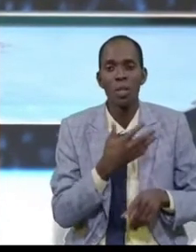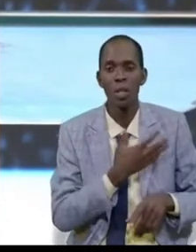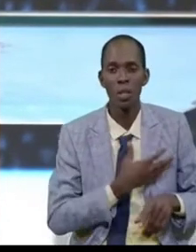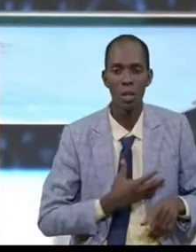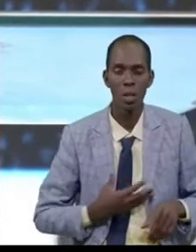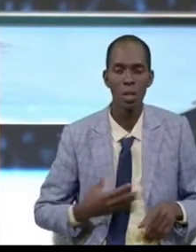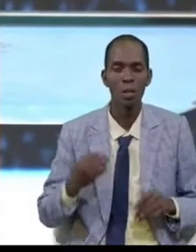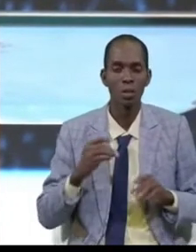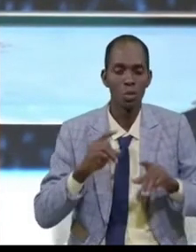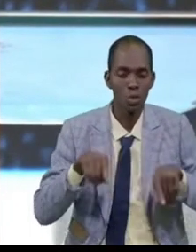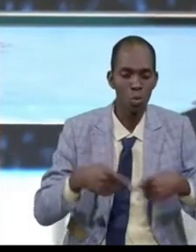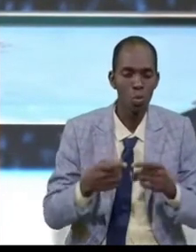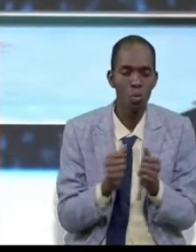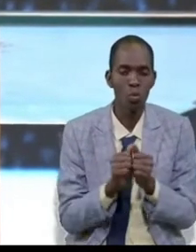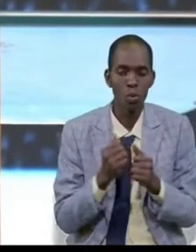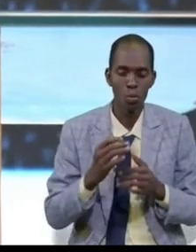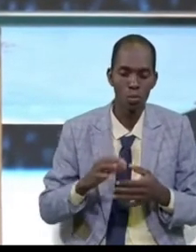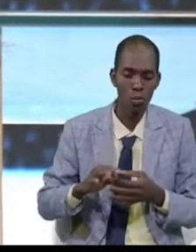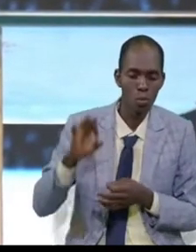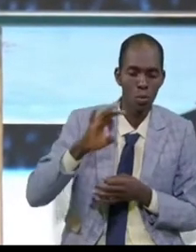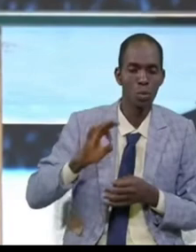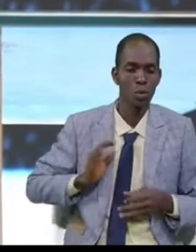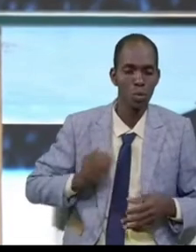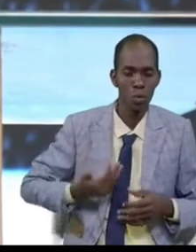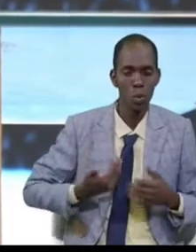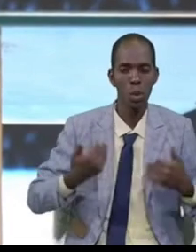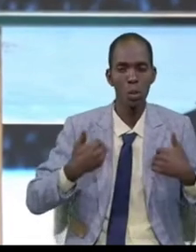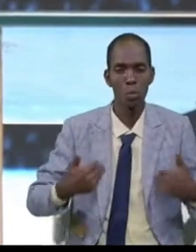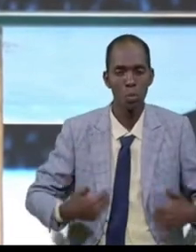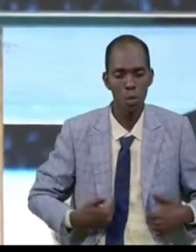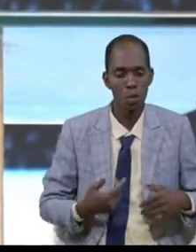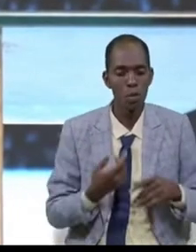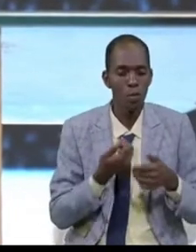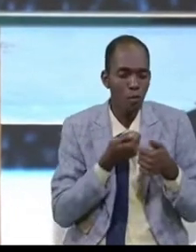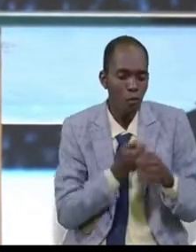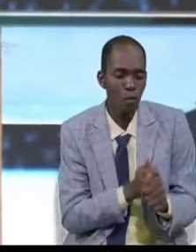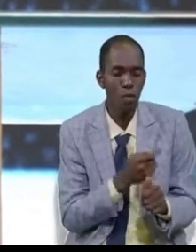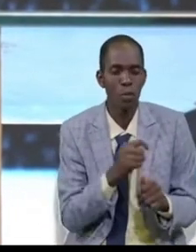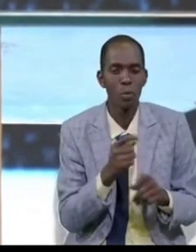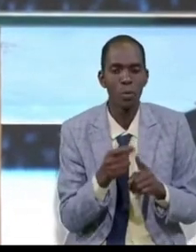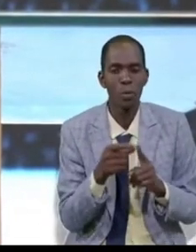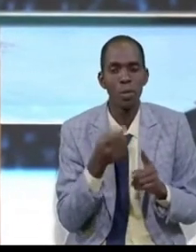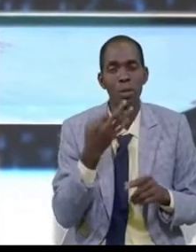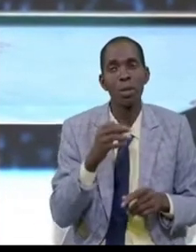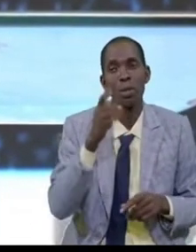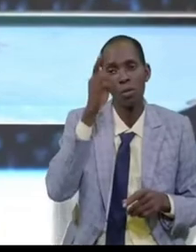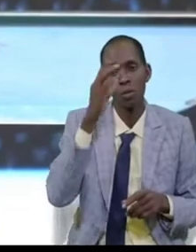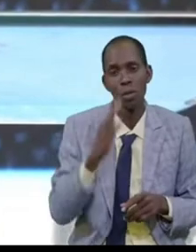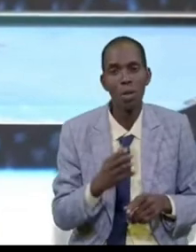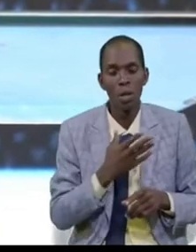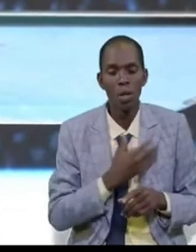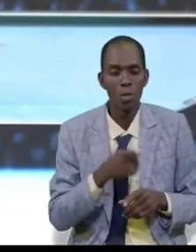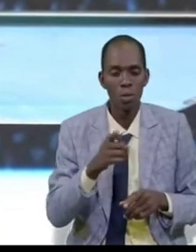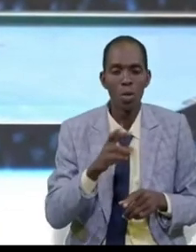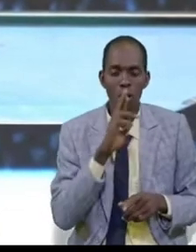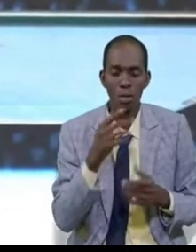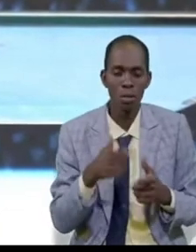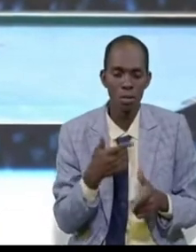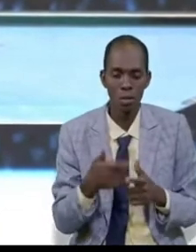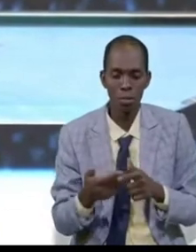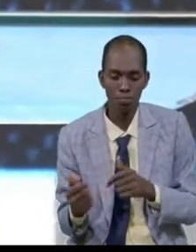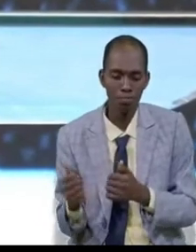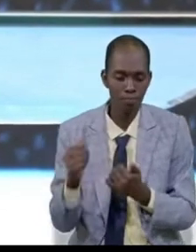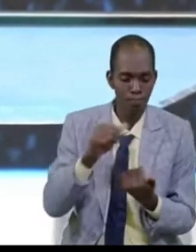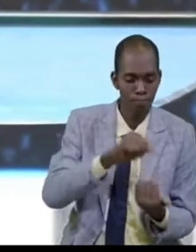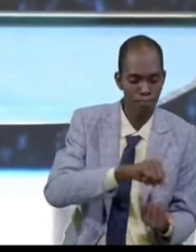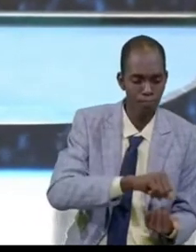both soul, spirit, and body, and according to the word of God, you obey the word of God, and you are baptized in water?